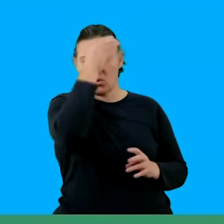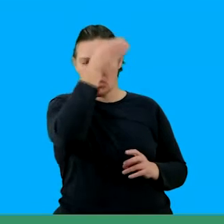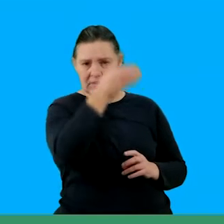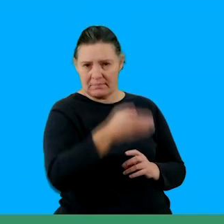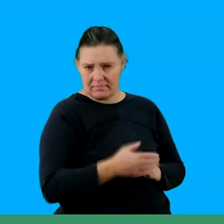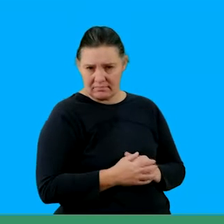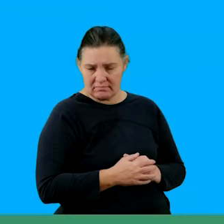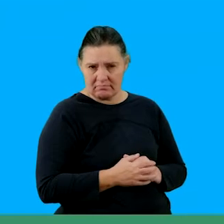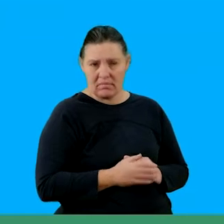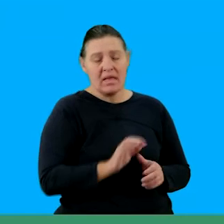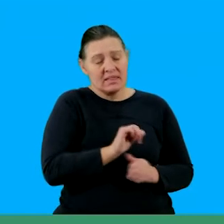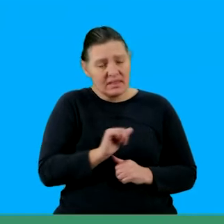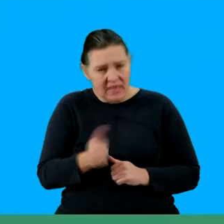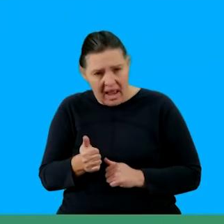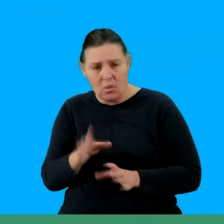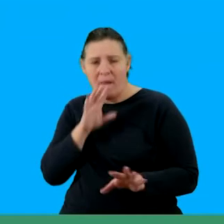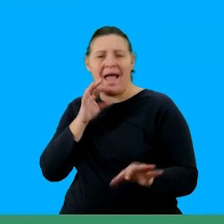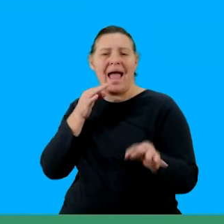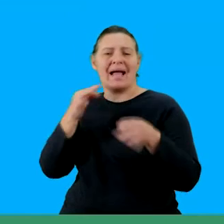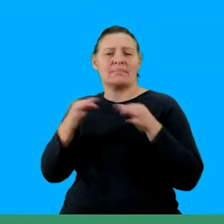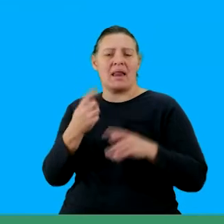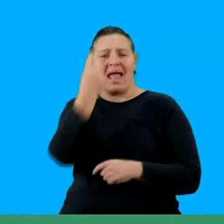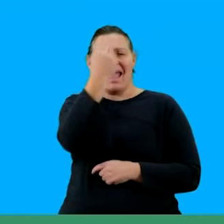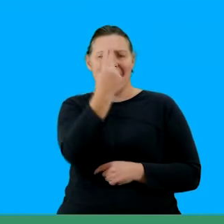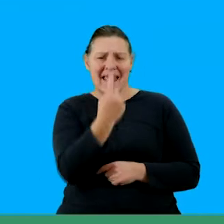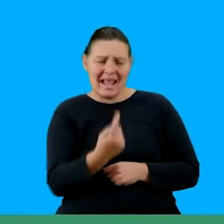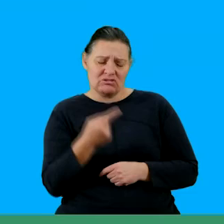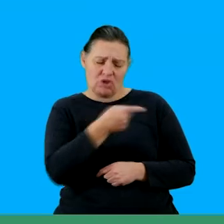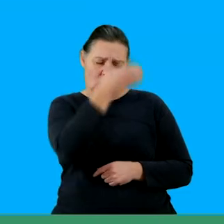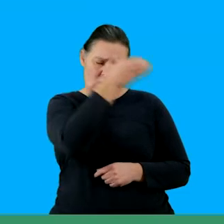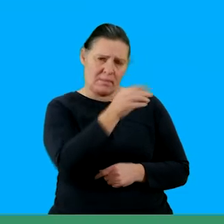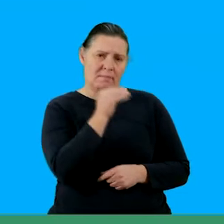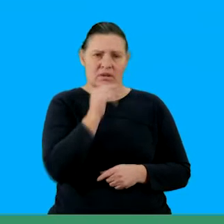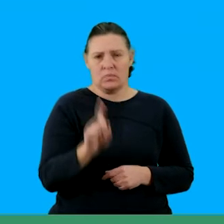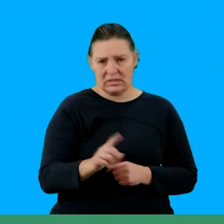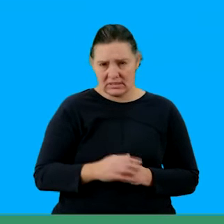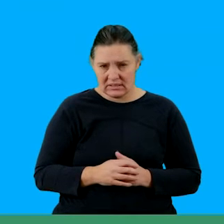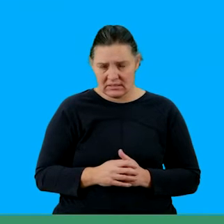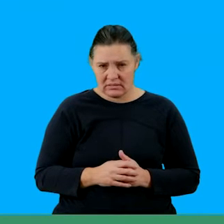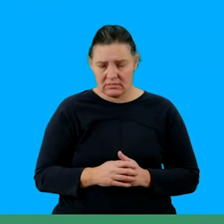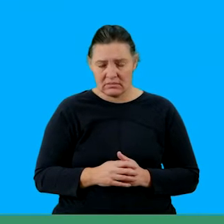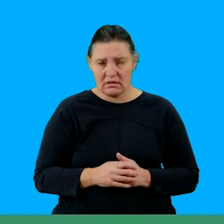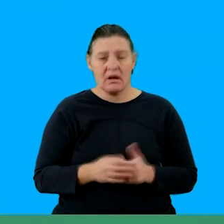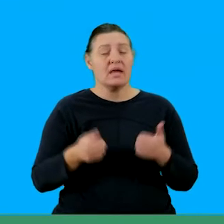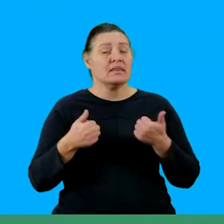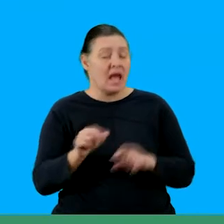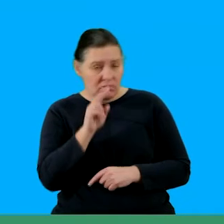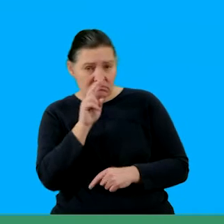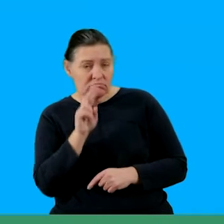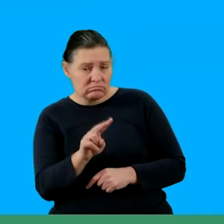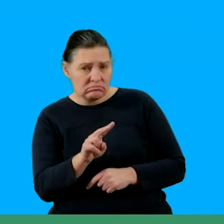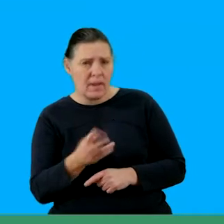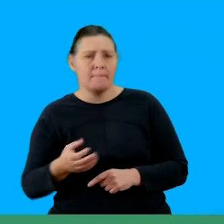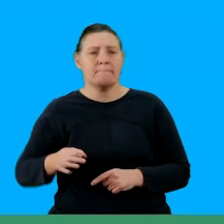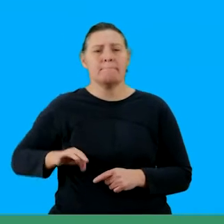concepts. Thereafter, we define what each quality concept means. Thereafter, we look into